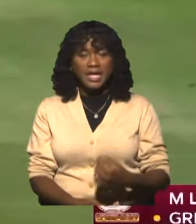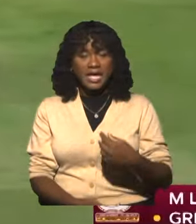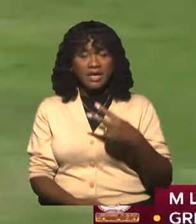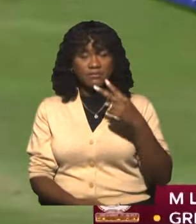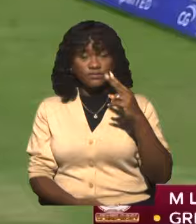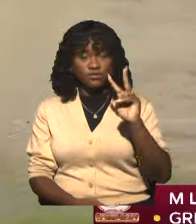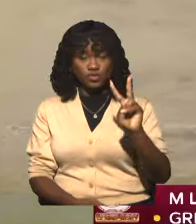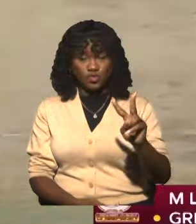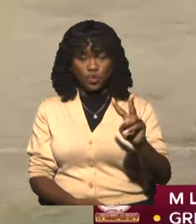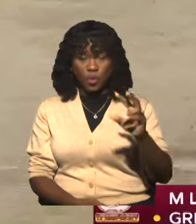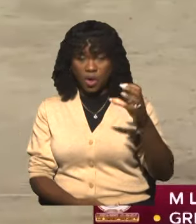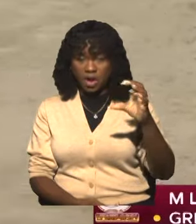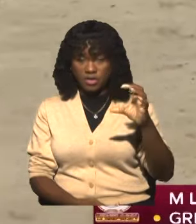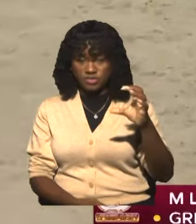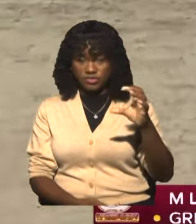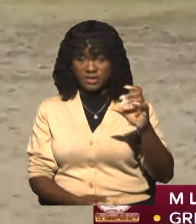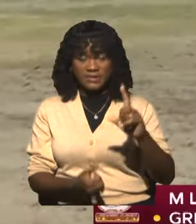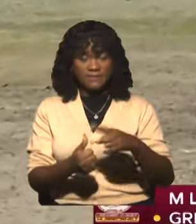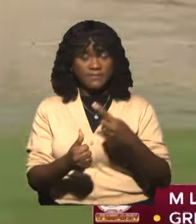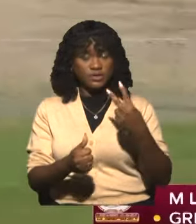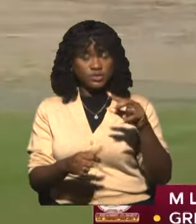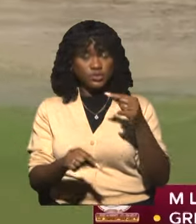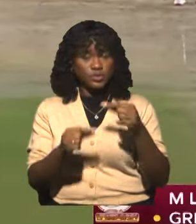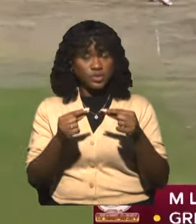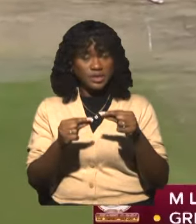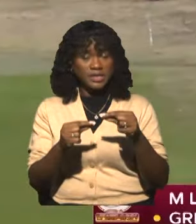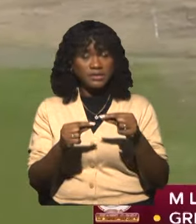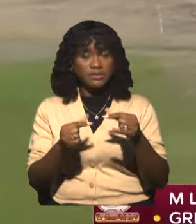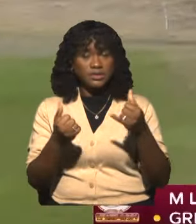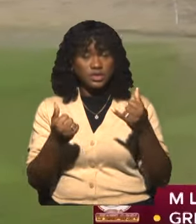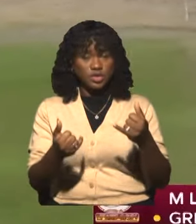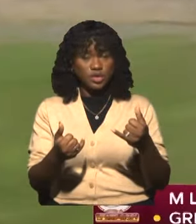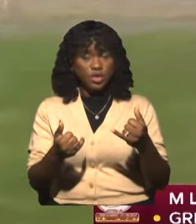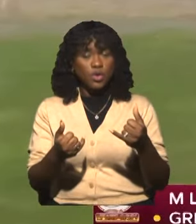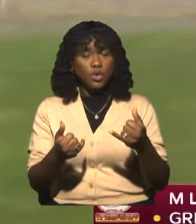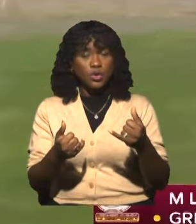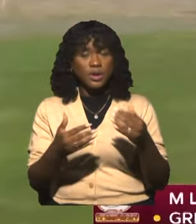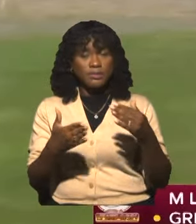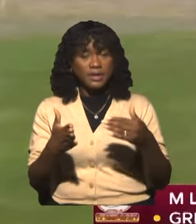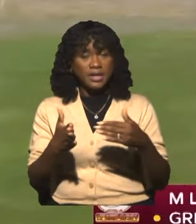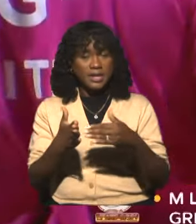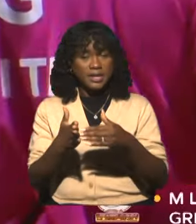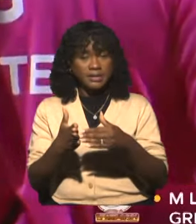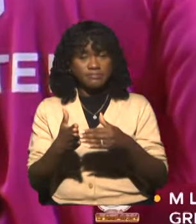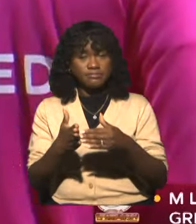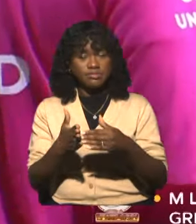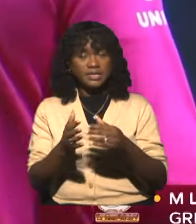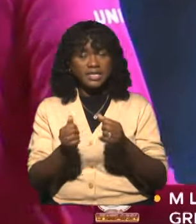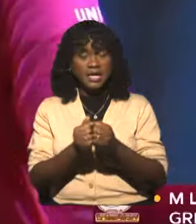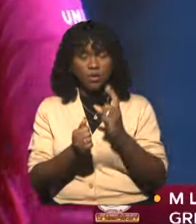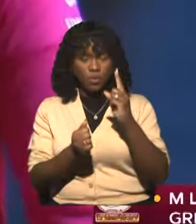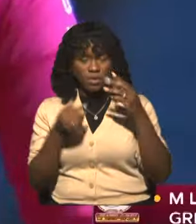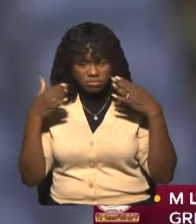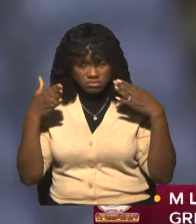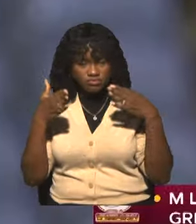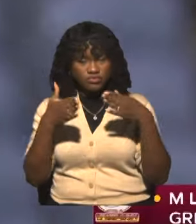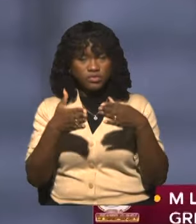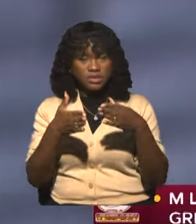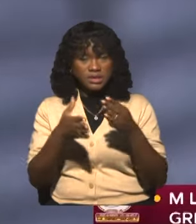centuries in the Hurricanes' first 2 games, Greaves entered this matchup against the Red Force with 1 focus in